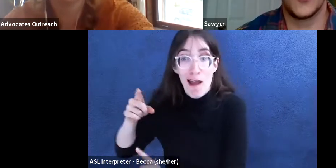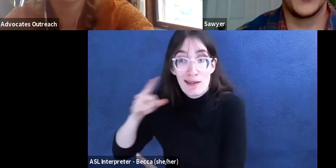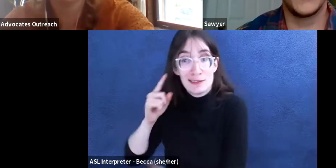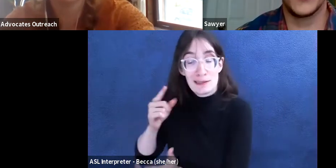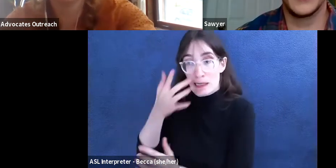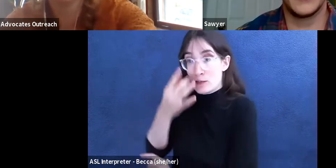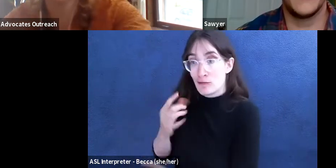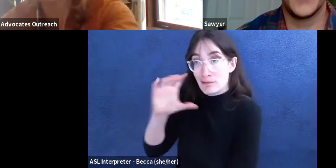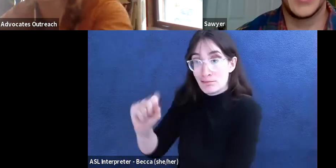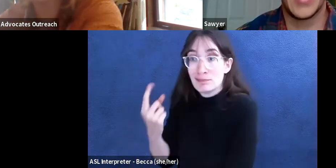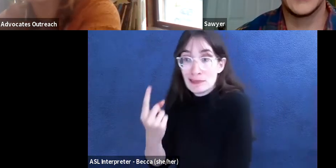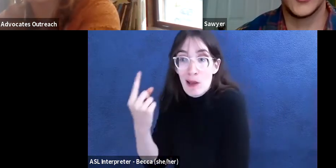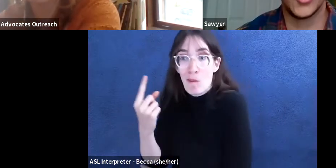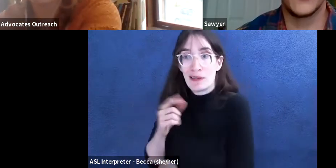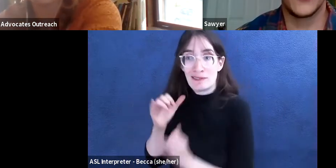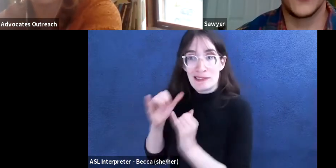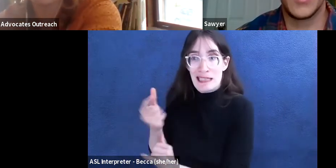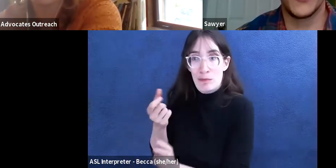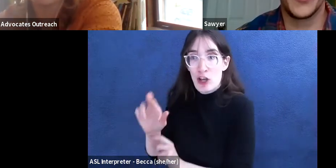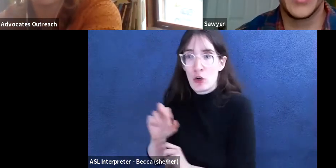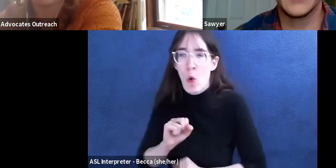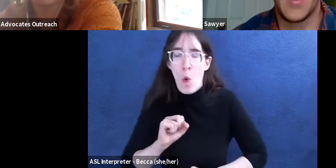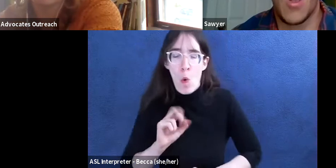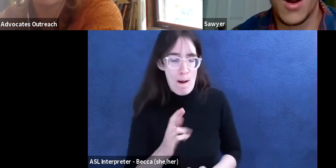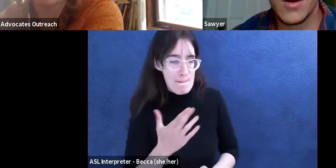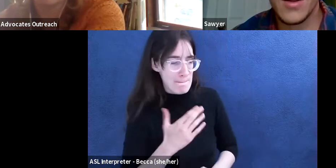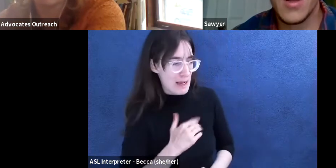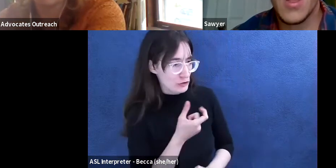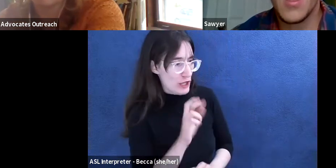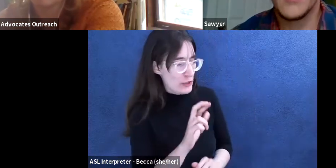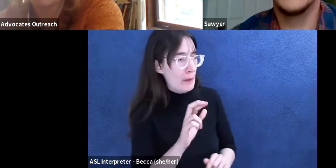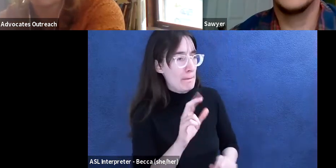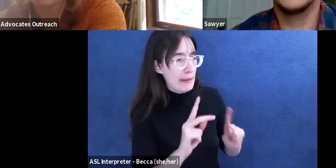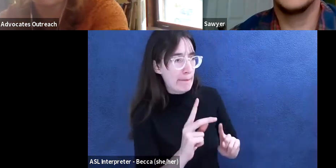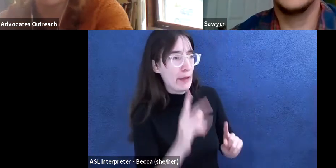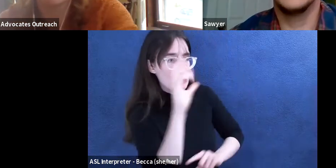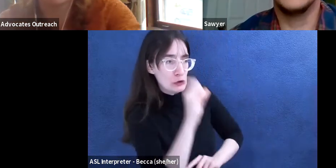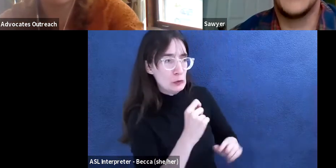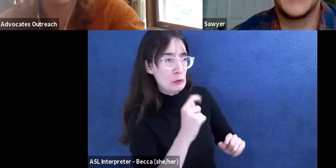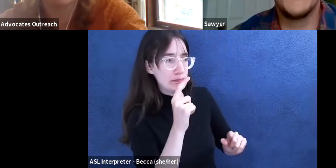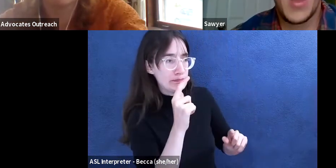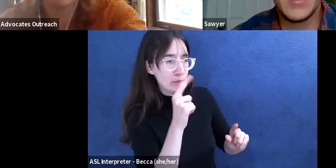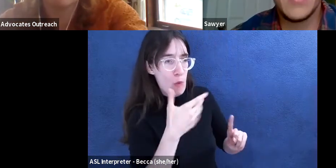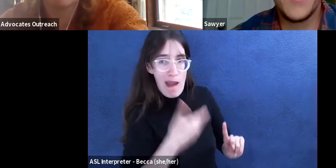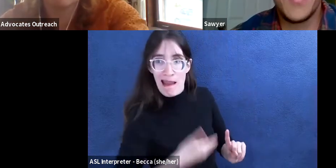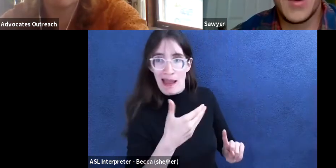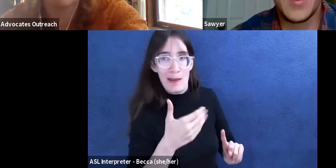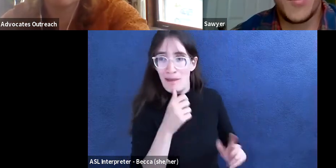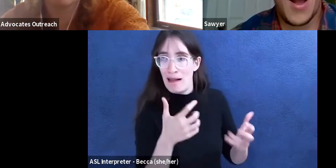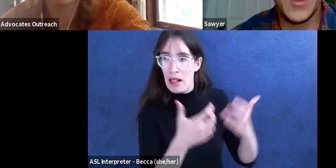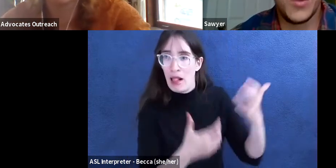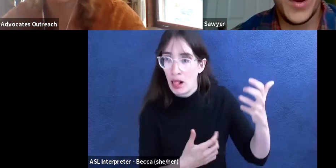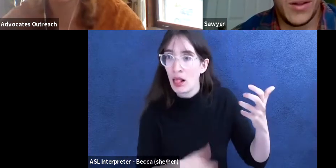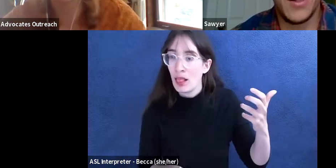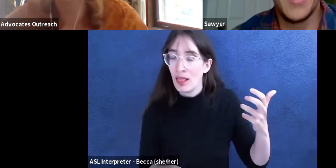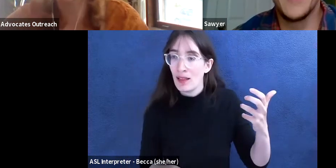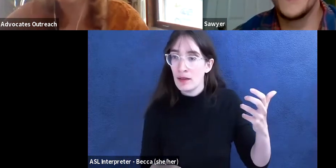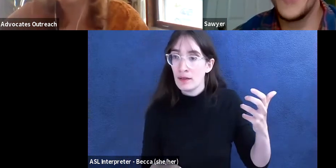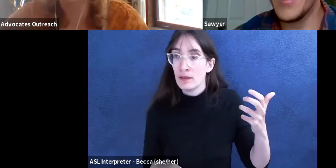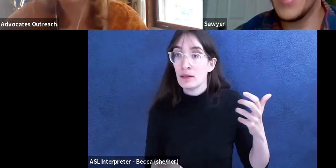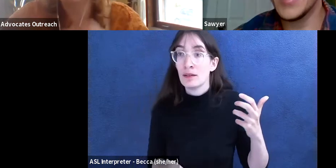that their kids are going to be straight, like heterosexual, and that their kids are going to be cisgender,